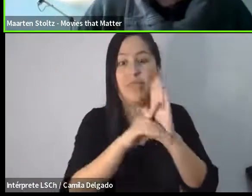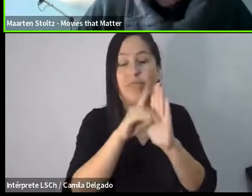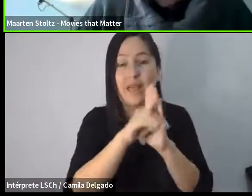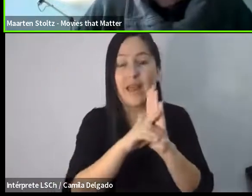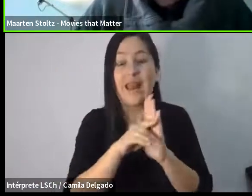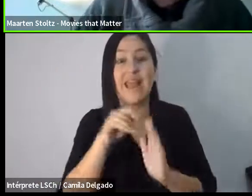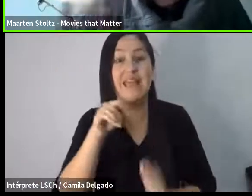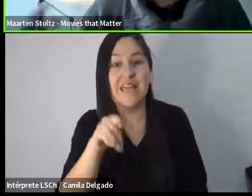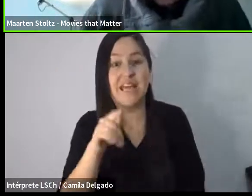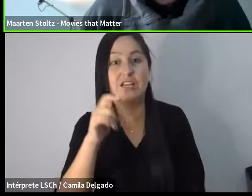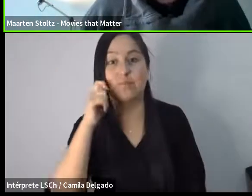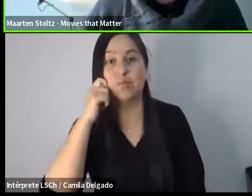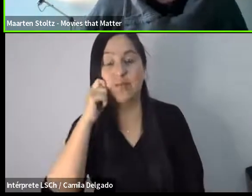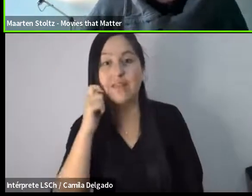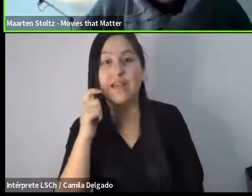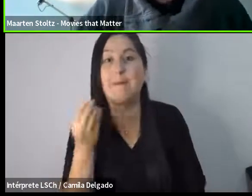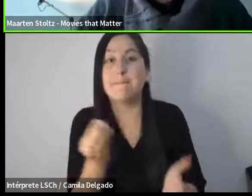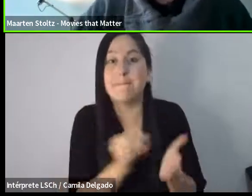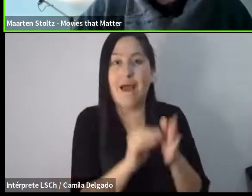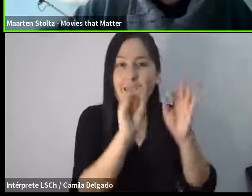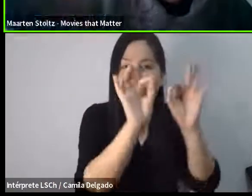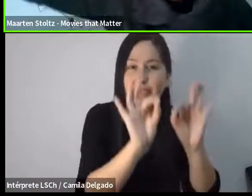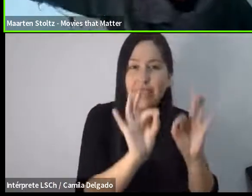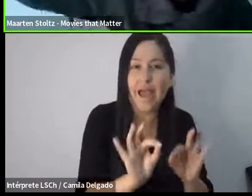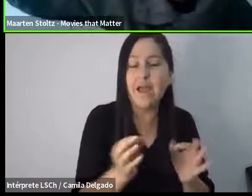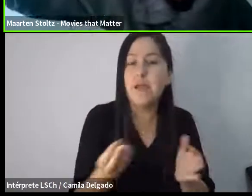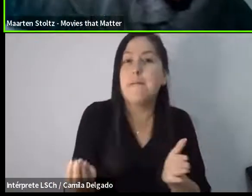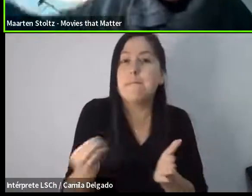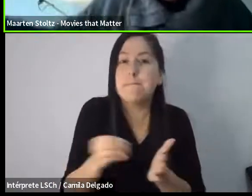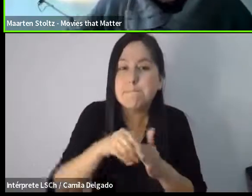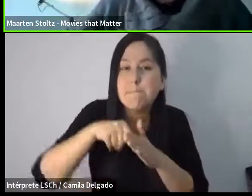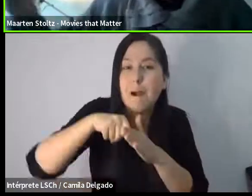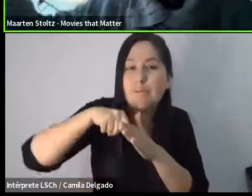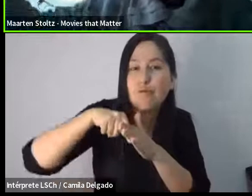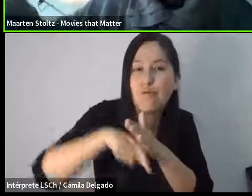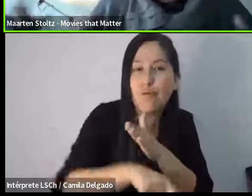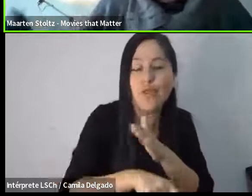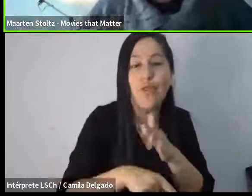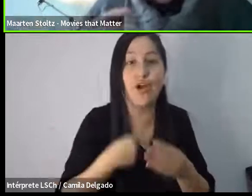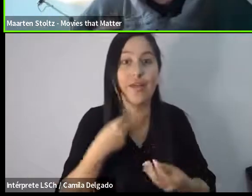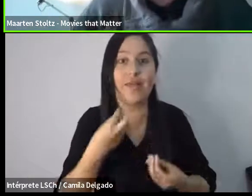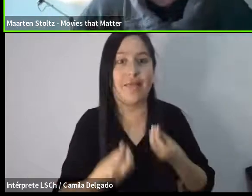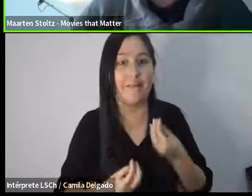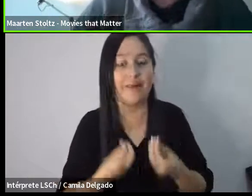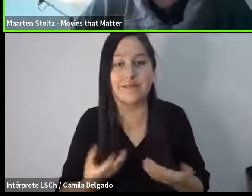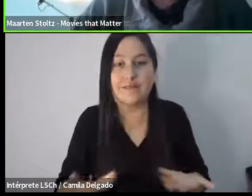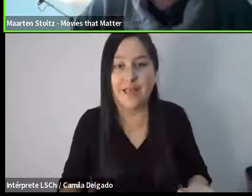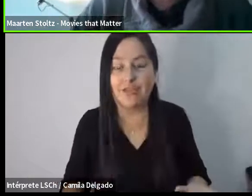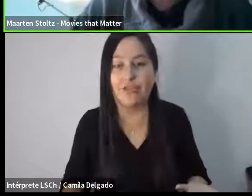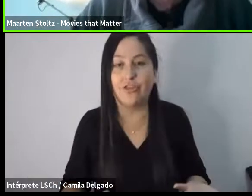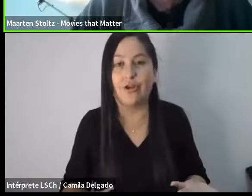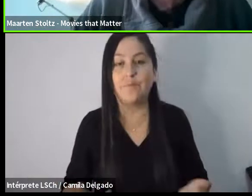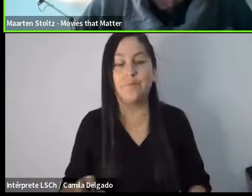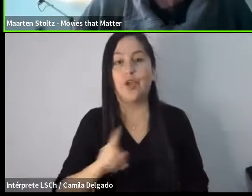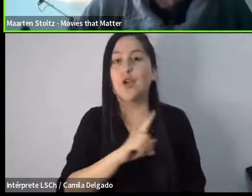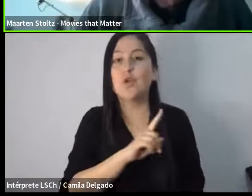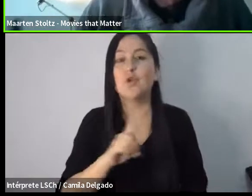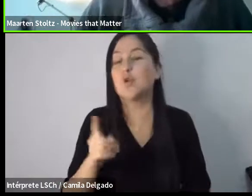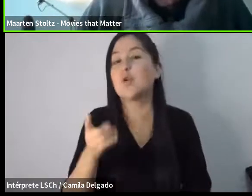depth about that what's going on and not it's just, okay, let's talk about this topic for now and tomorrow we'll talk about something